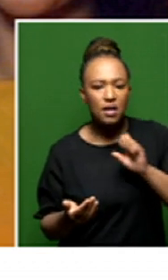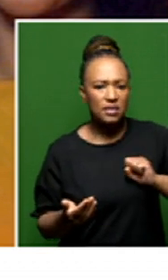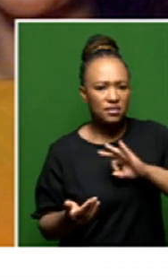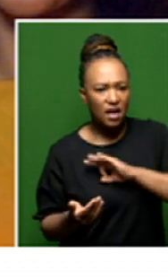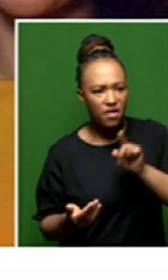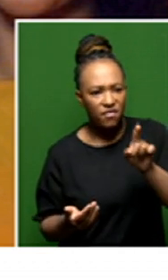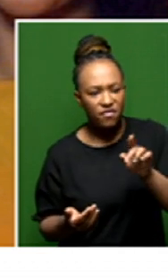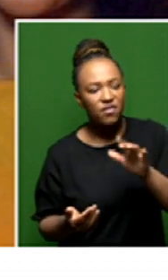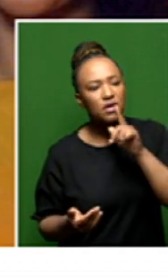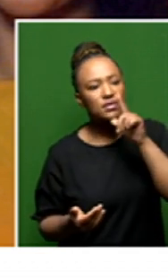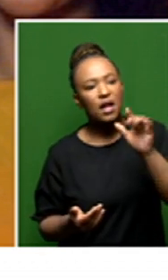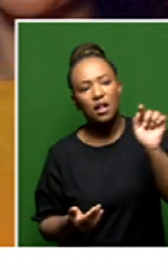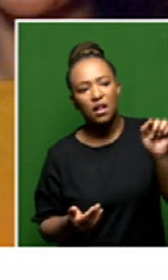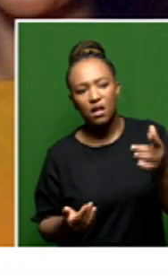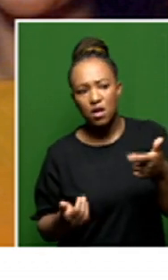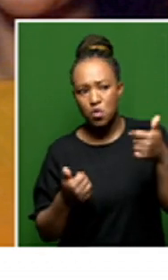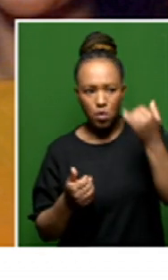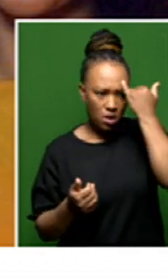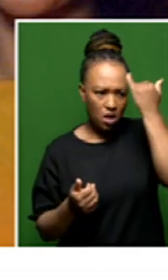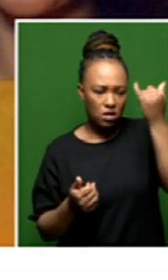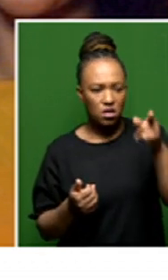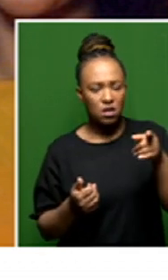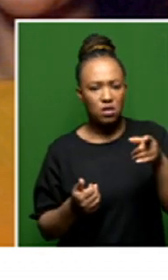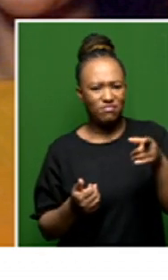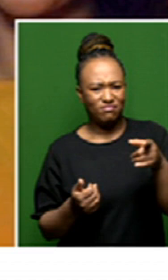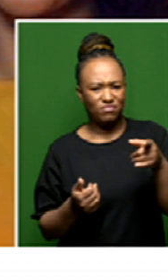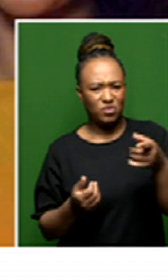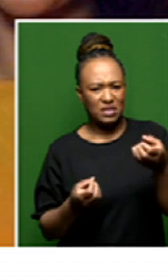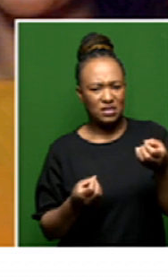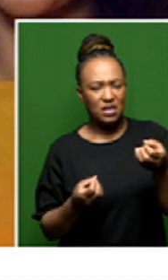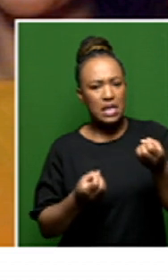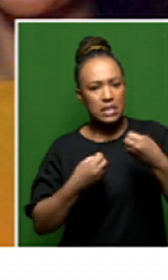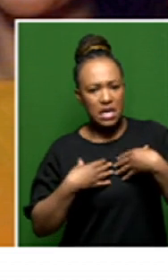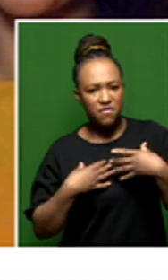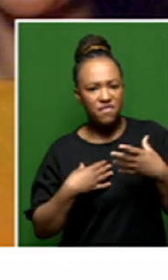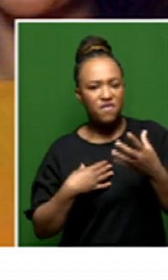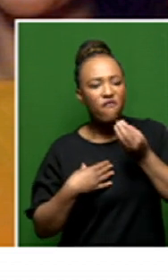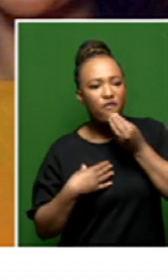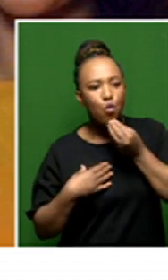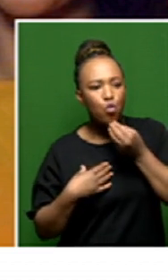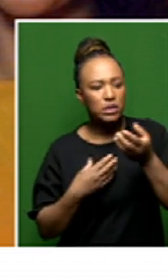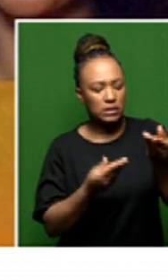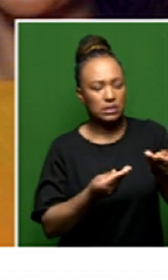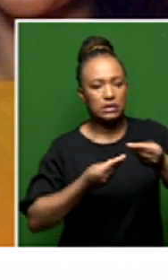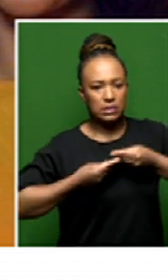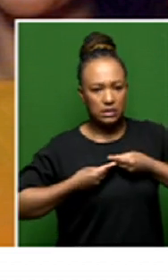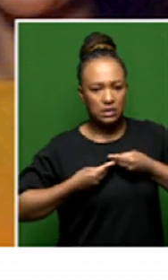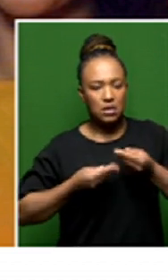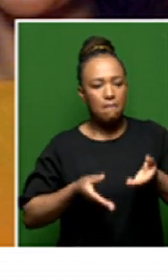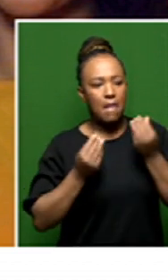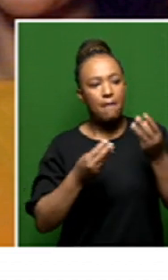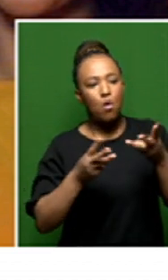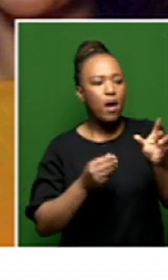them maybe it's not a good idea to hand me items, to hand me my food in my hand. Can you find a